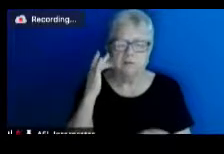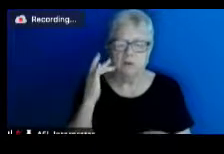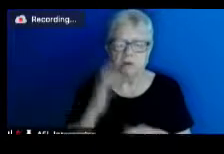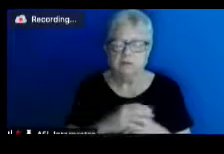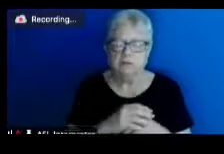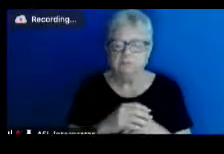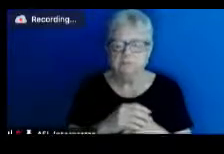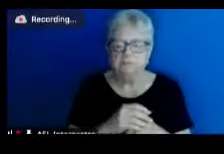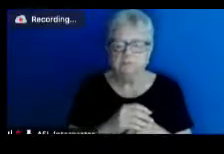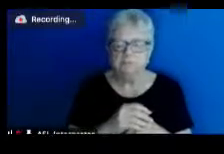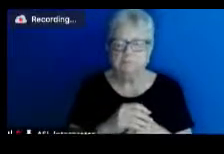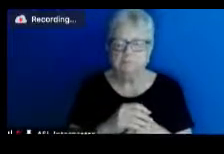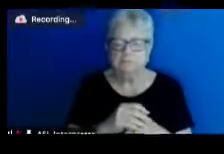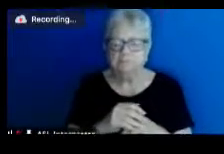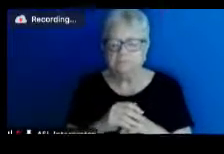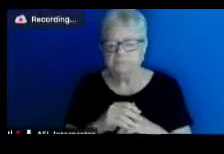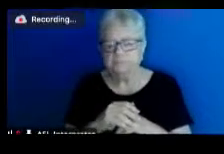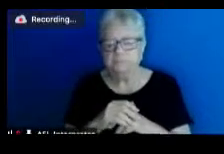Just a moment.